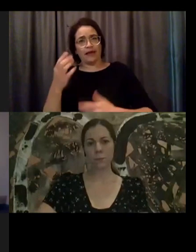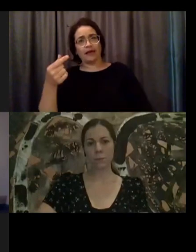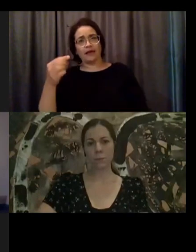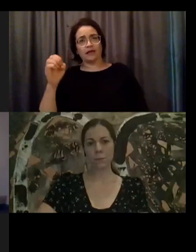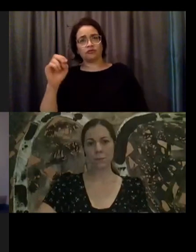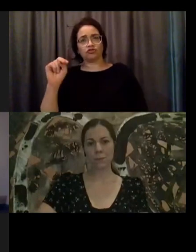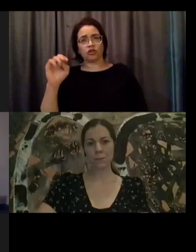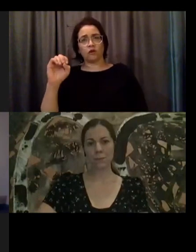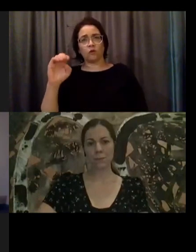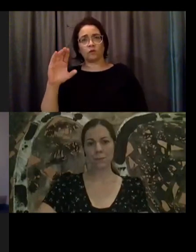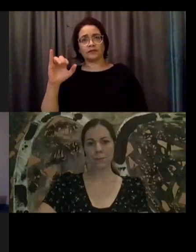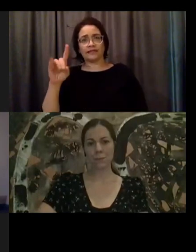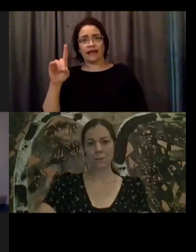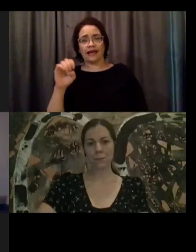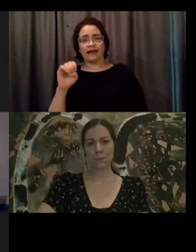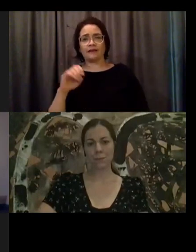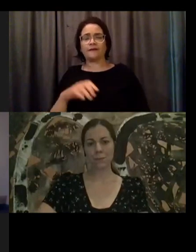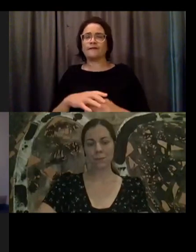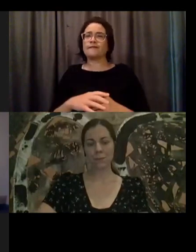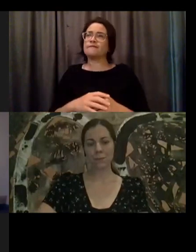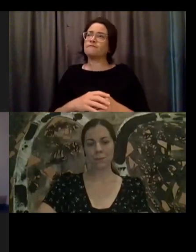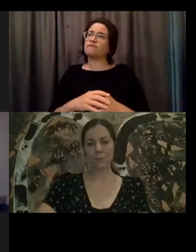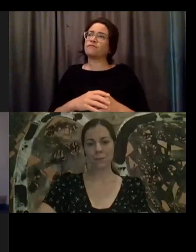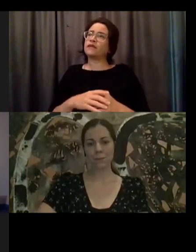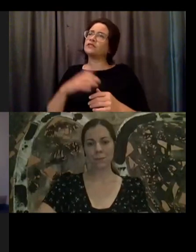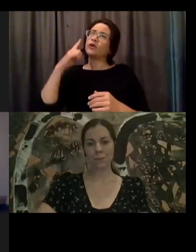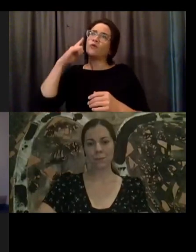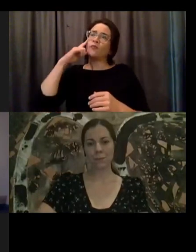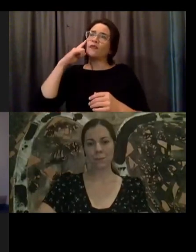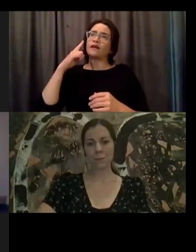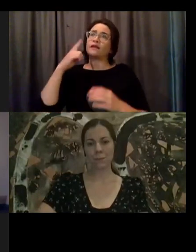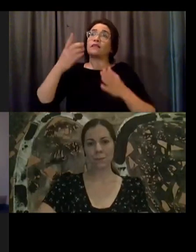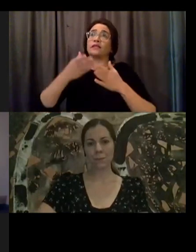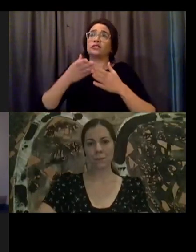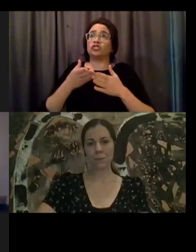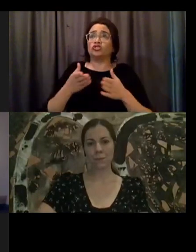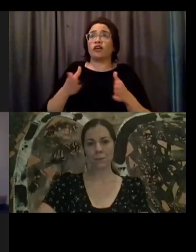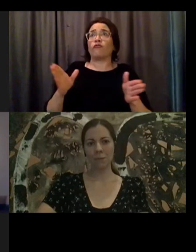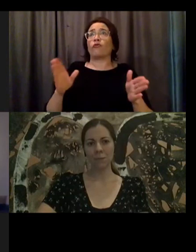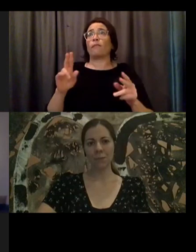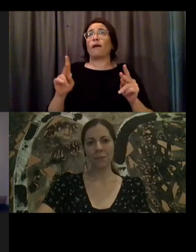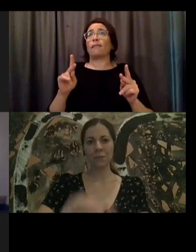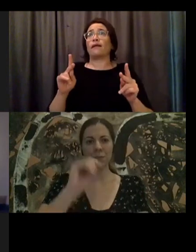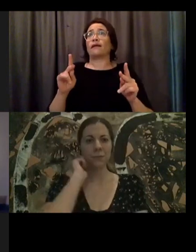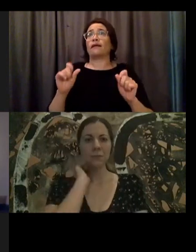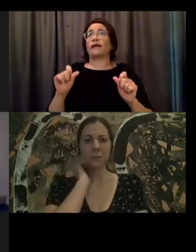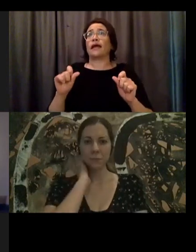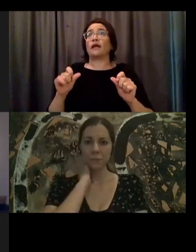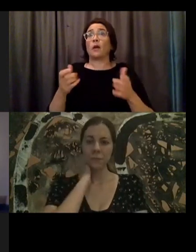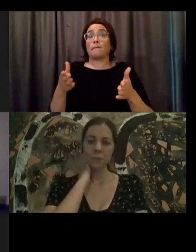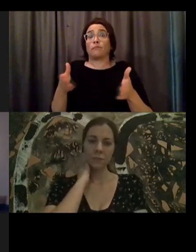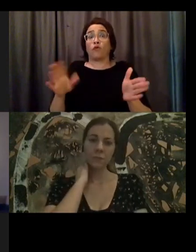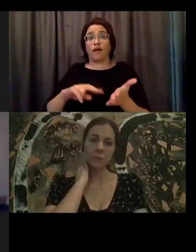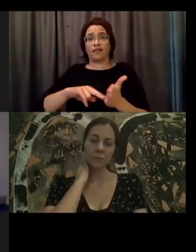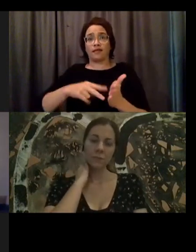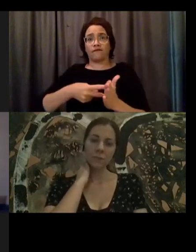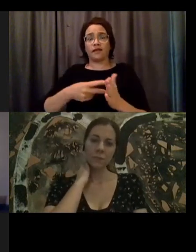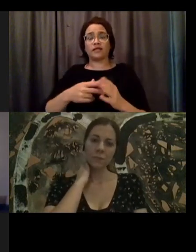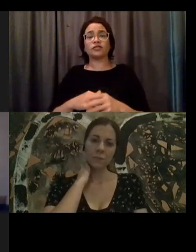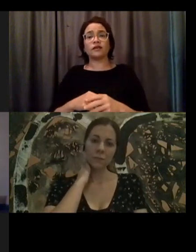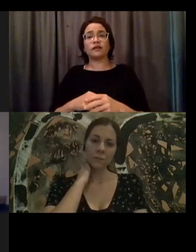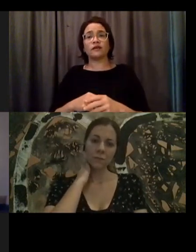don't think it can be broadened by general public. Um, so, but when we have, when we talk about